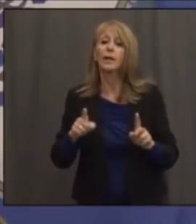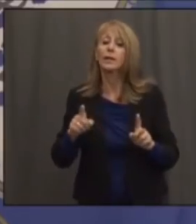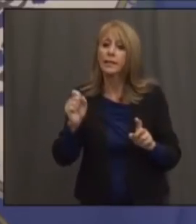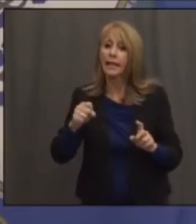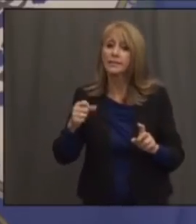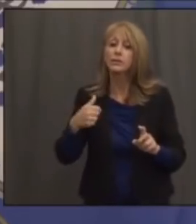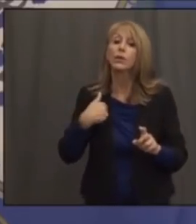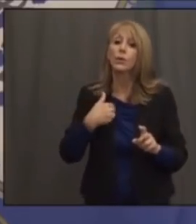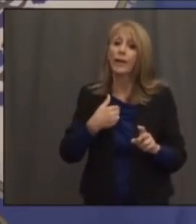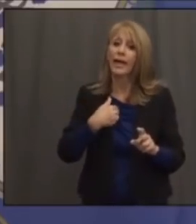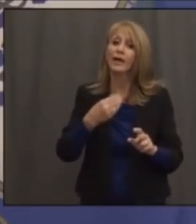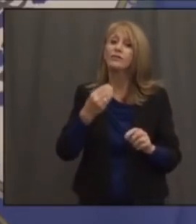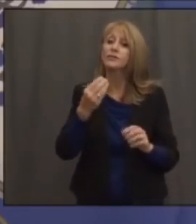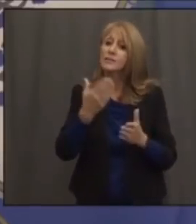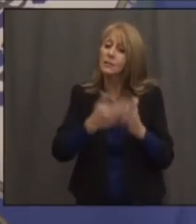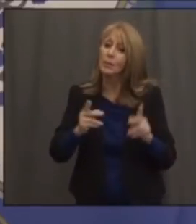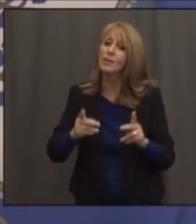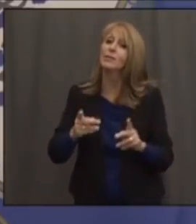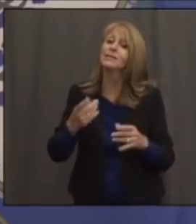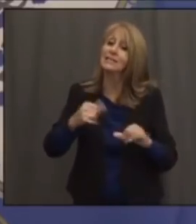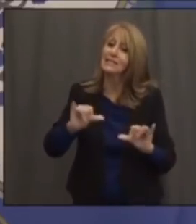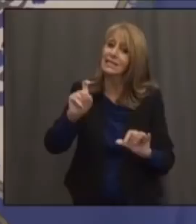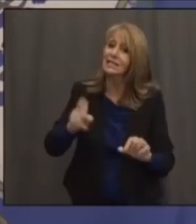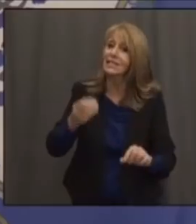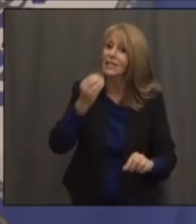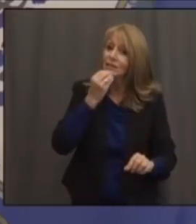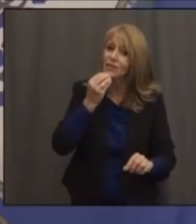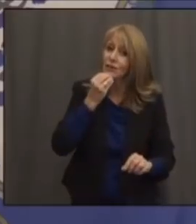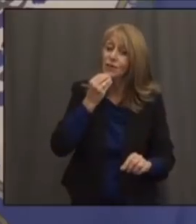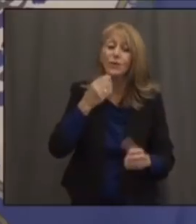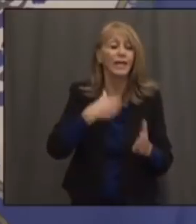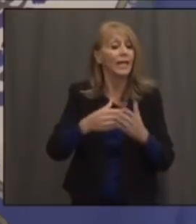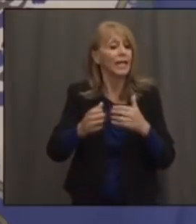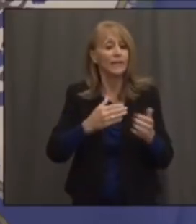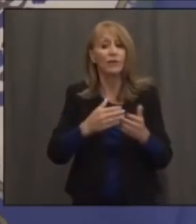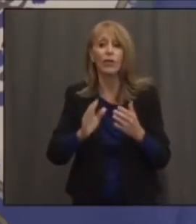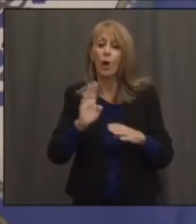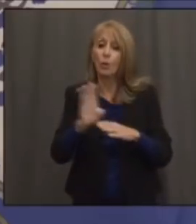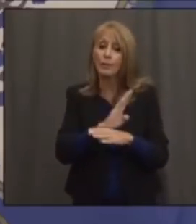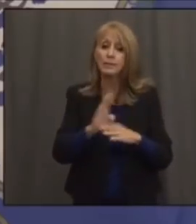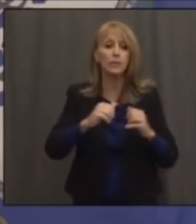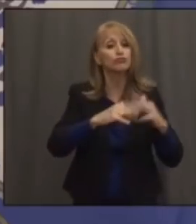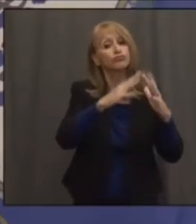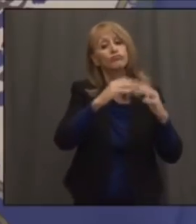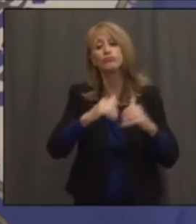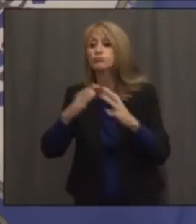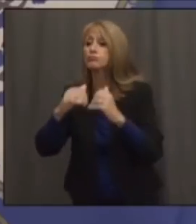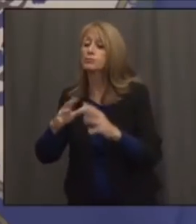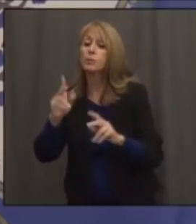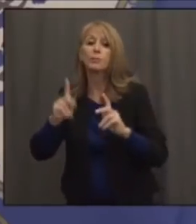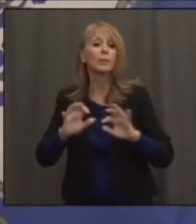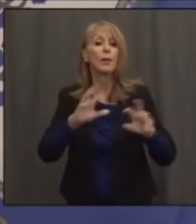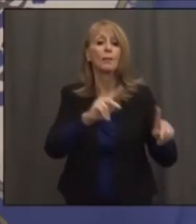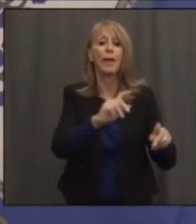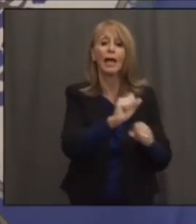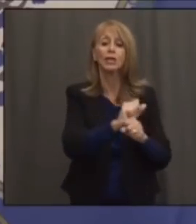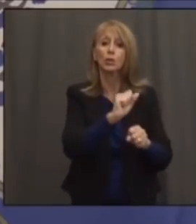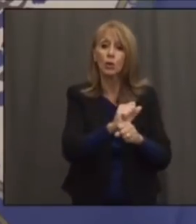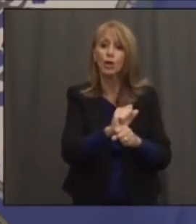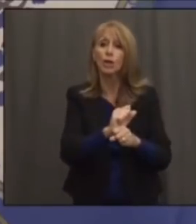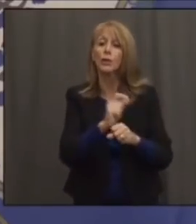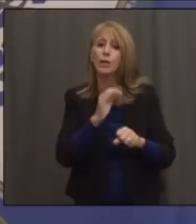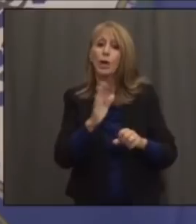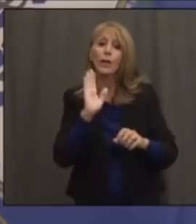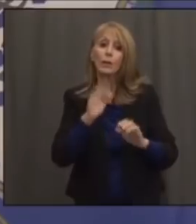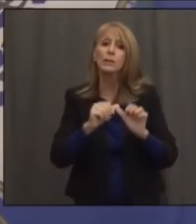have food insecure people, even now as our economy is coming back, or people are coming back to work, and that's going to probably keep going a little